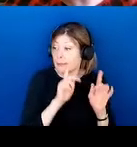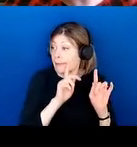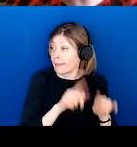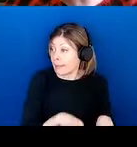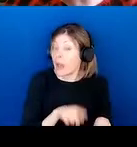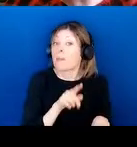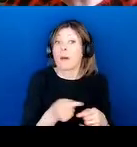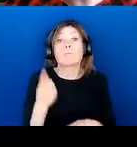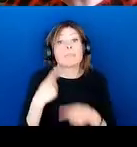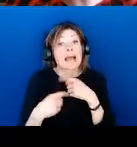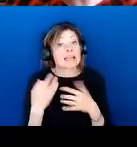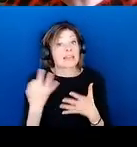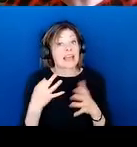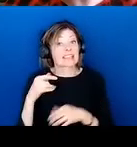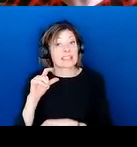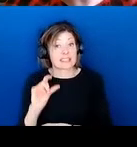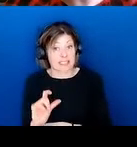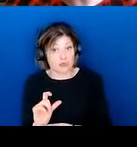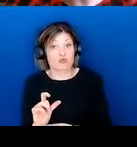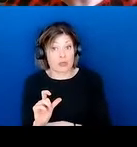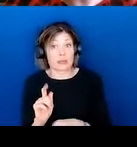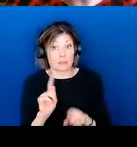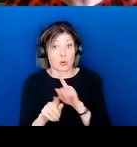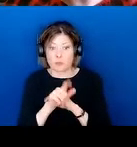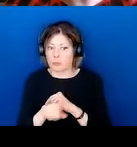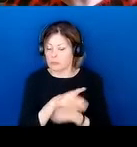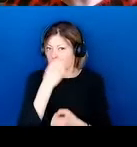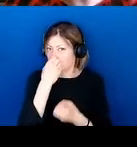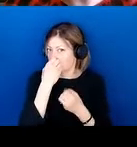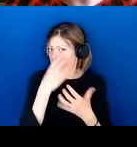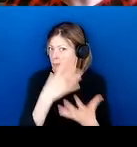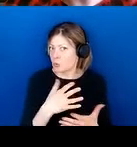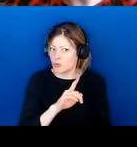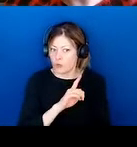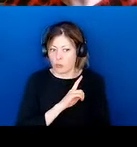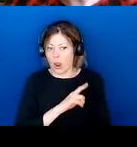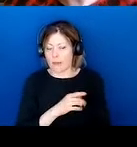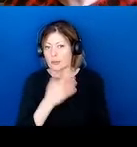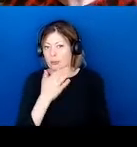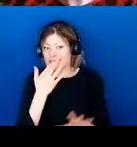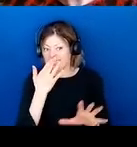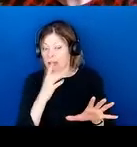18th century to be in extremely good taste, as it looks so natural.